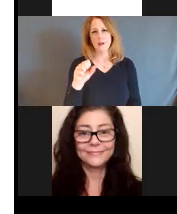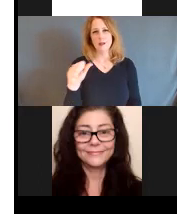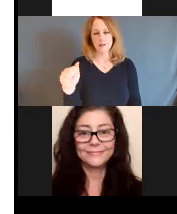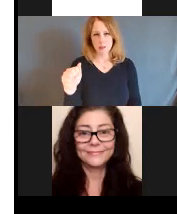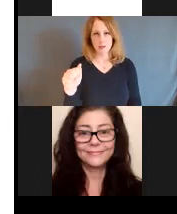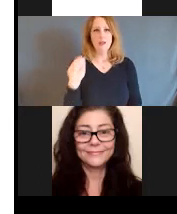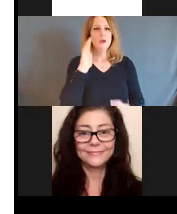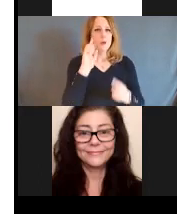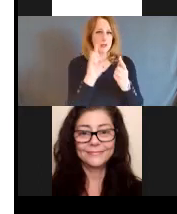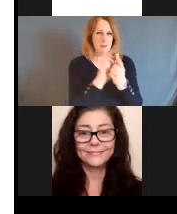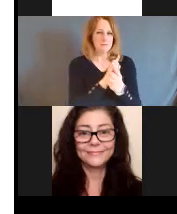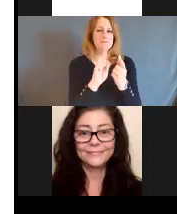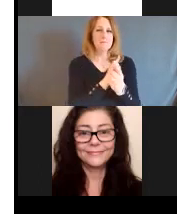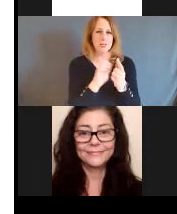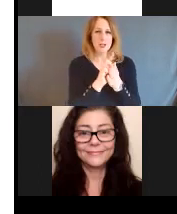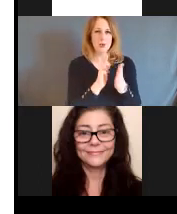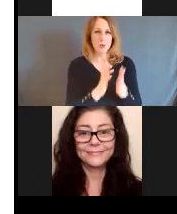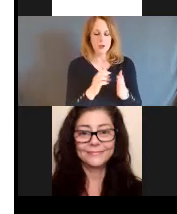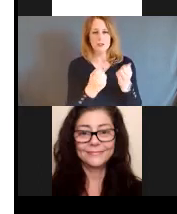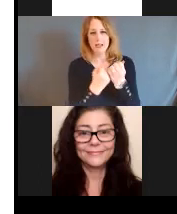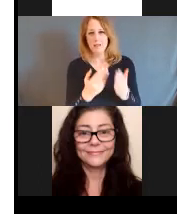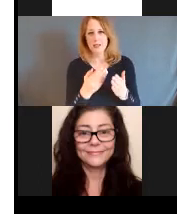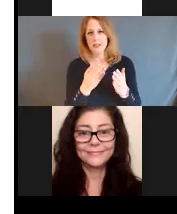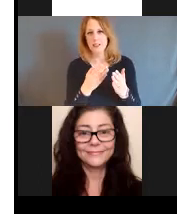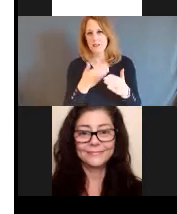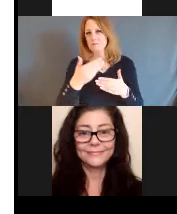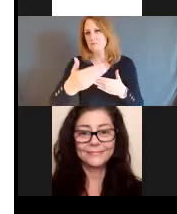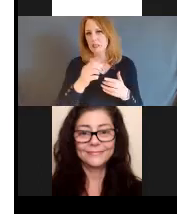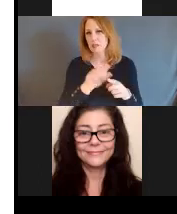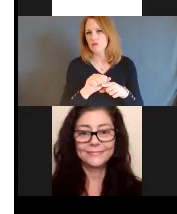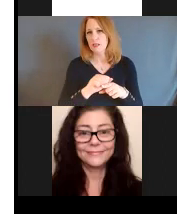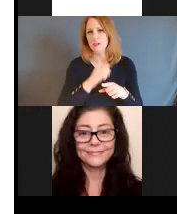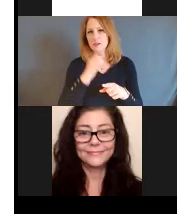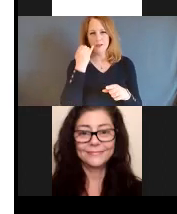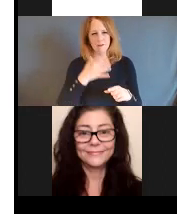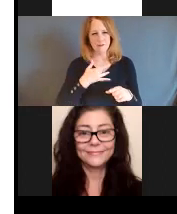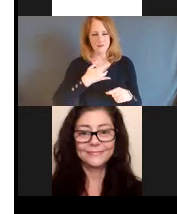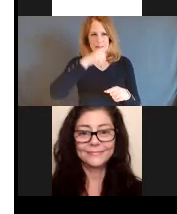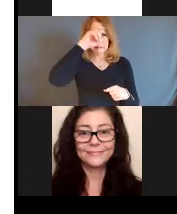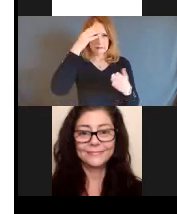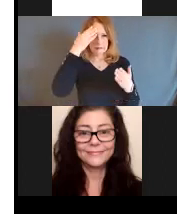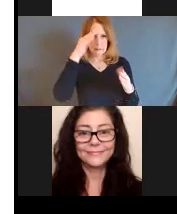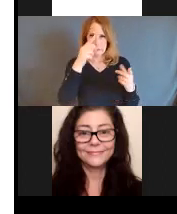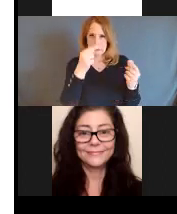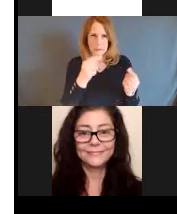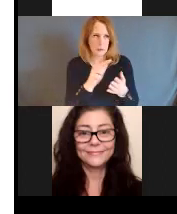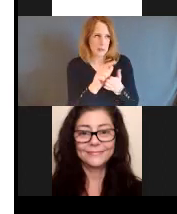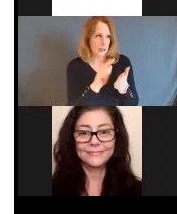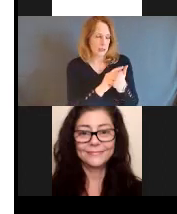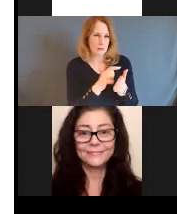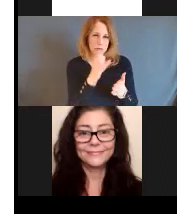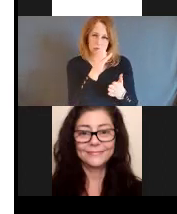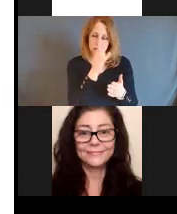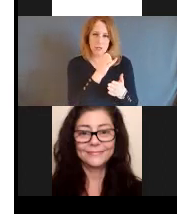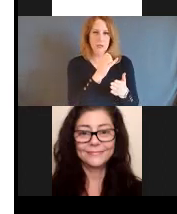lawyers and advocates throughout this training. So if you are a little bit puzzled by what to do with legal advocacy or the legal